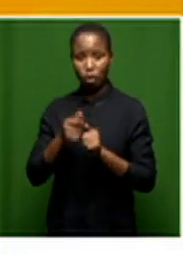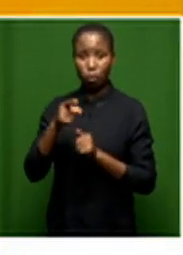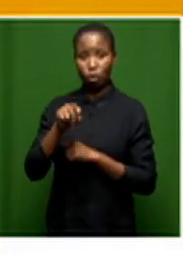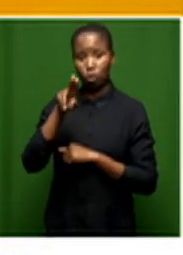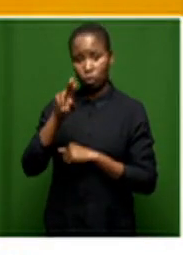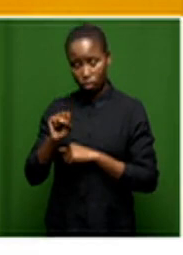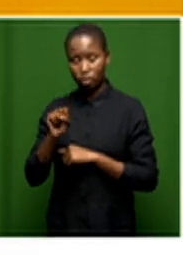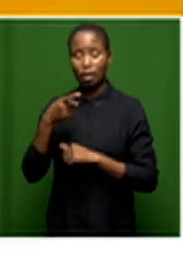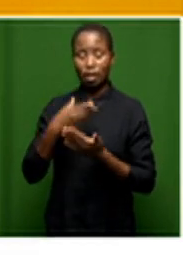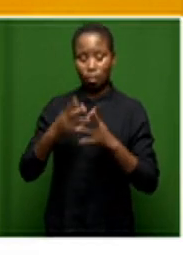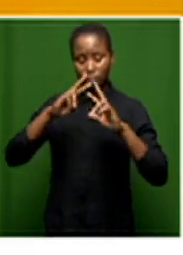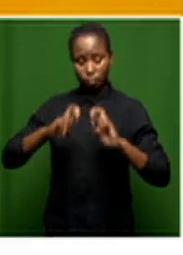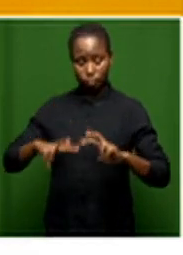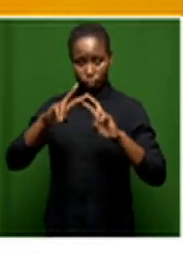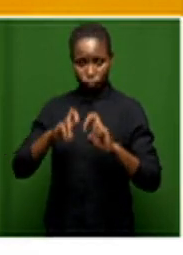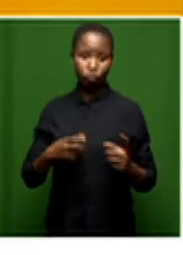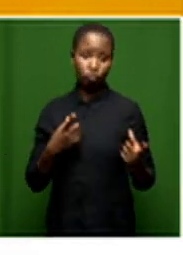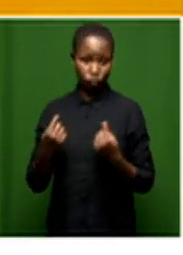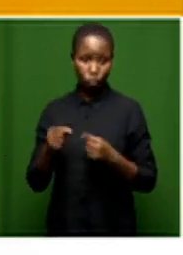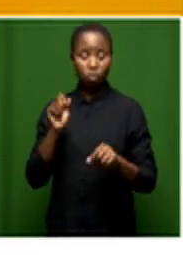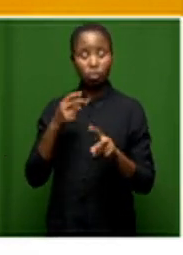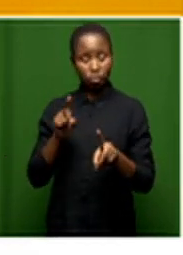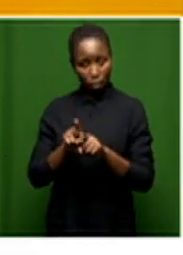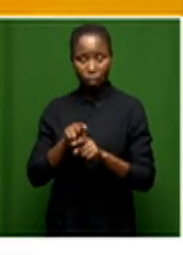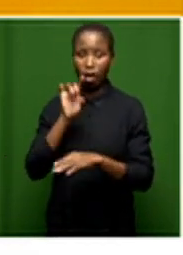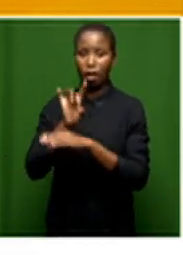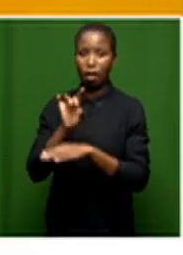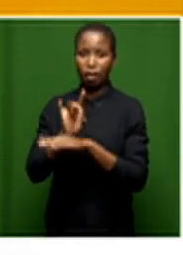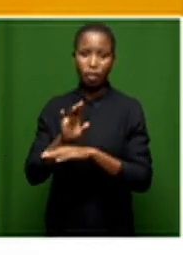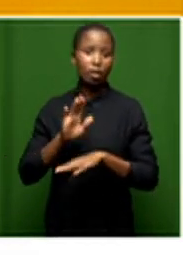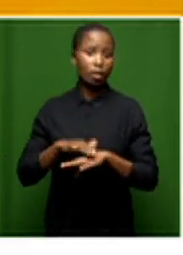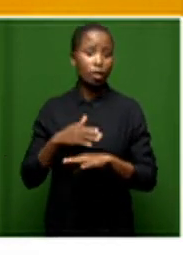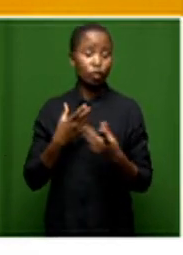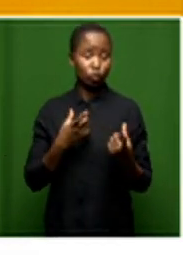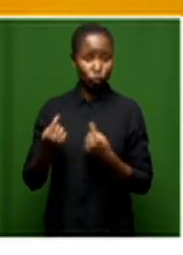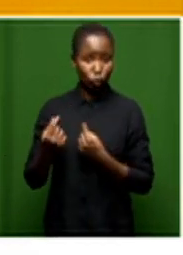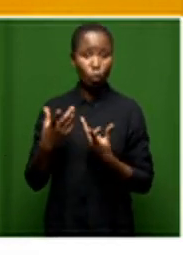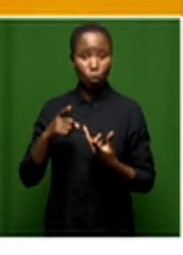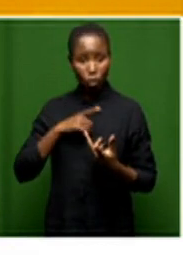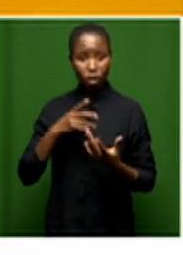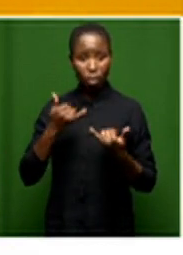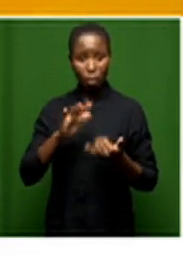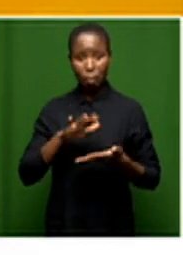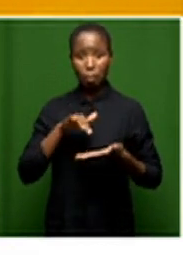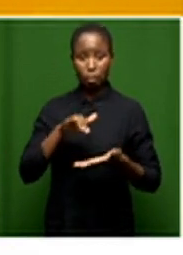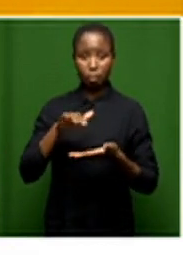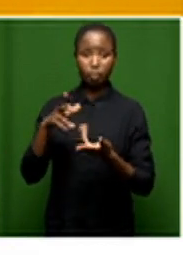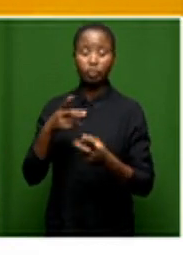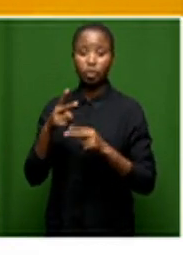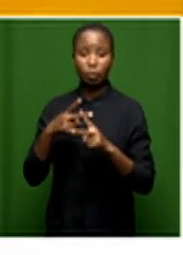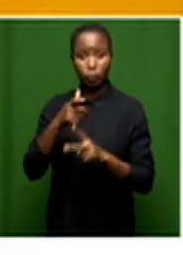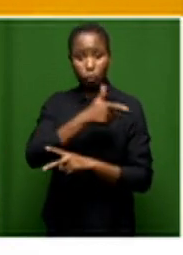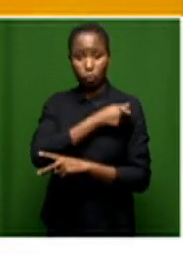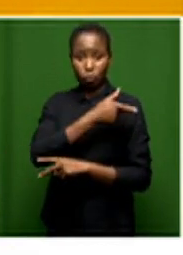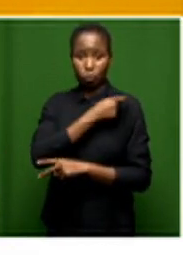research and give advice on many issues, saying there has been pushback in the vaccine narrative, and this may be